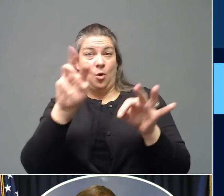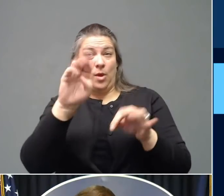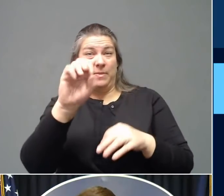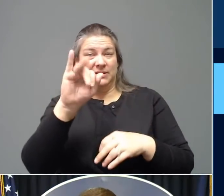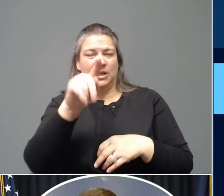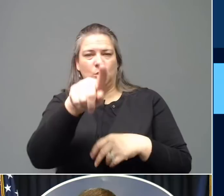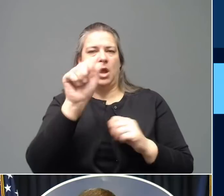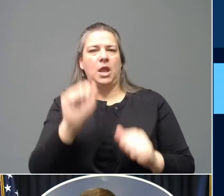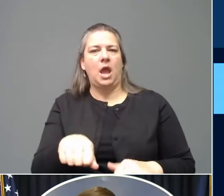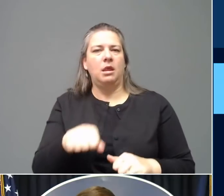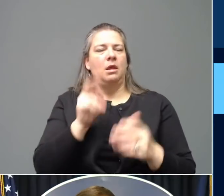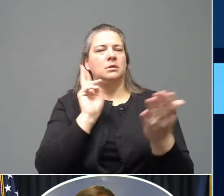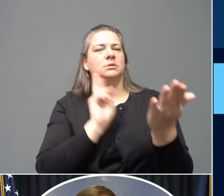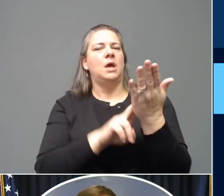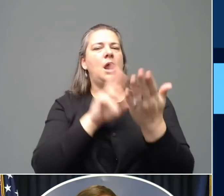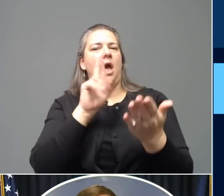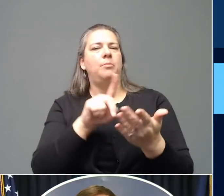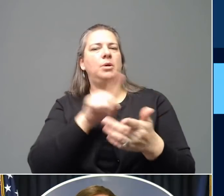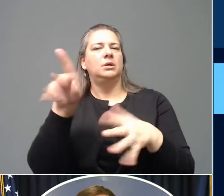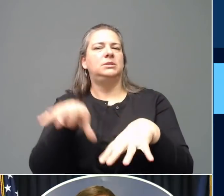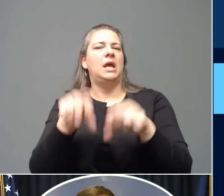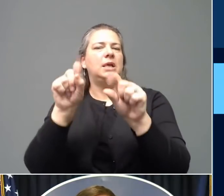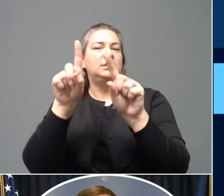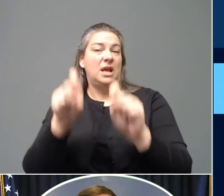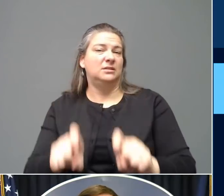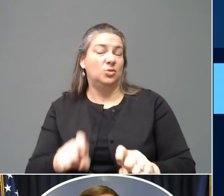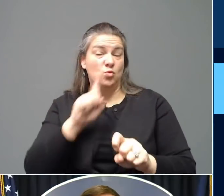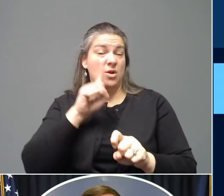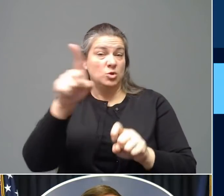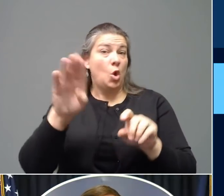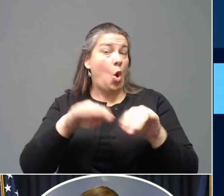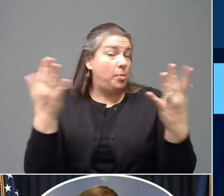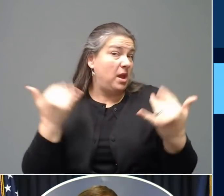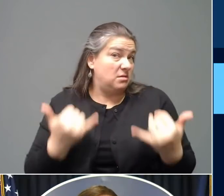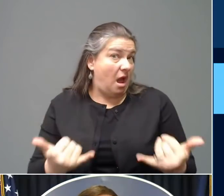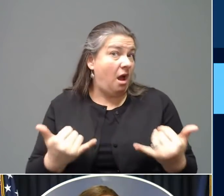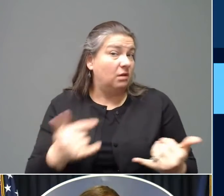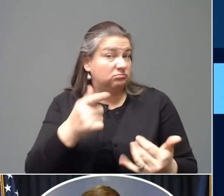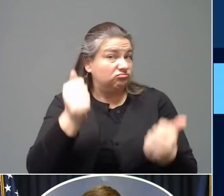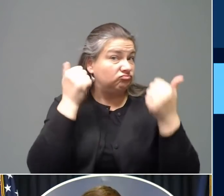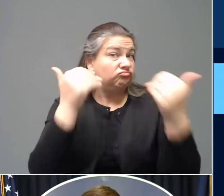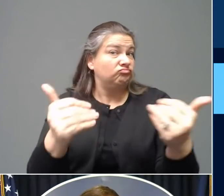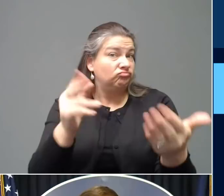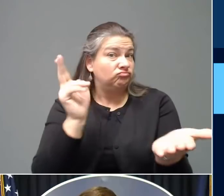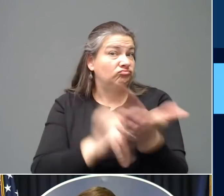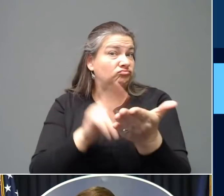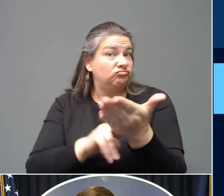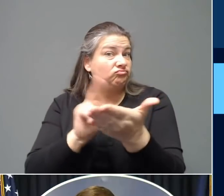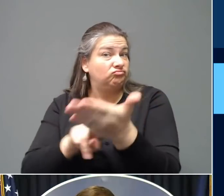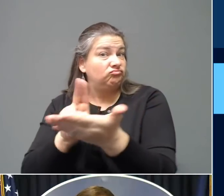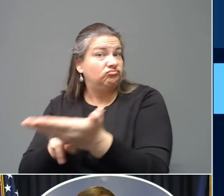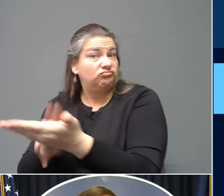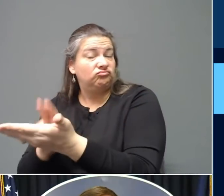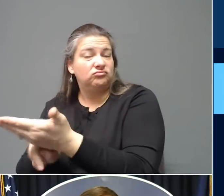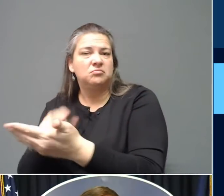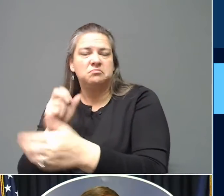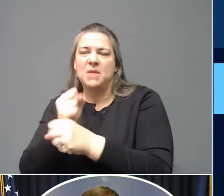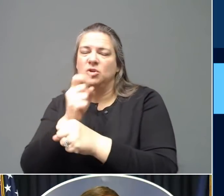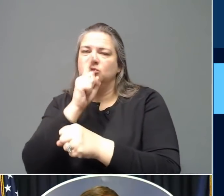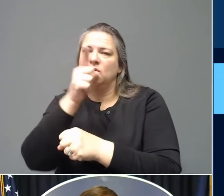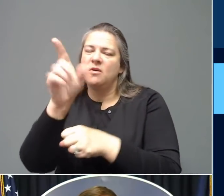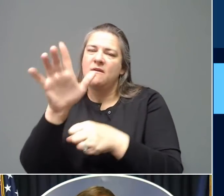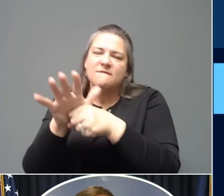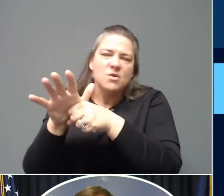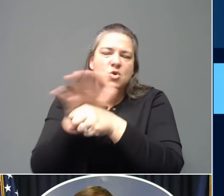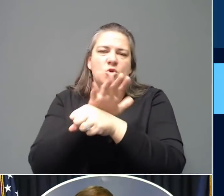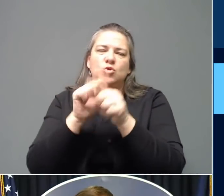this far and wide. It's open. The portal is open now. People can sign up. We want to make sure that it is full beginning on Monday